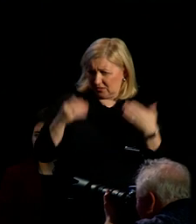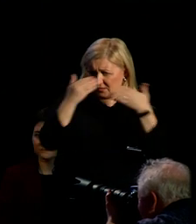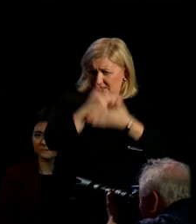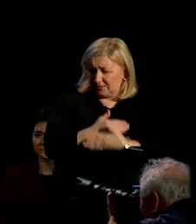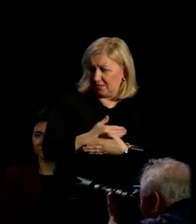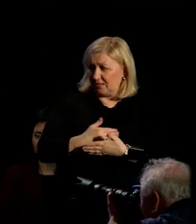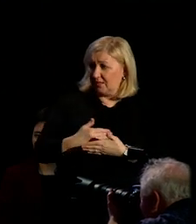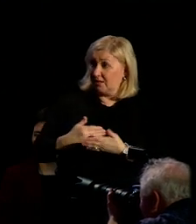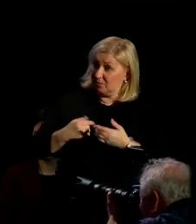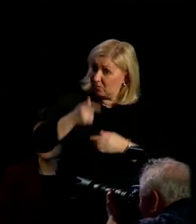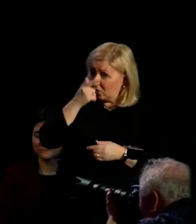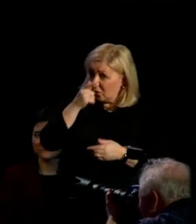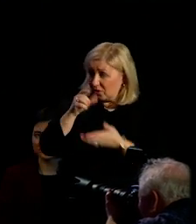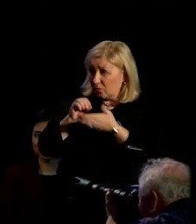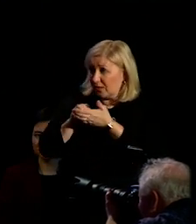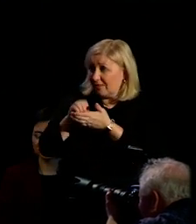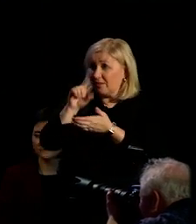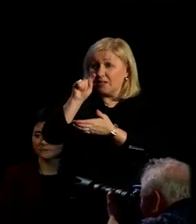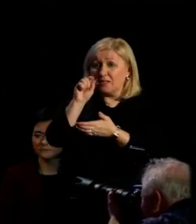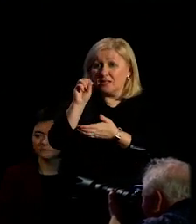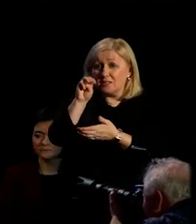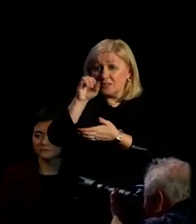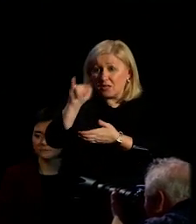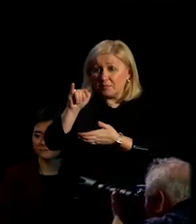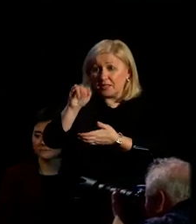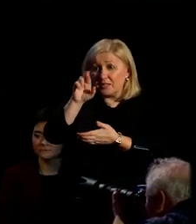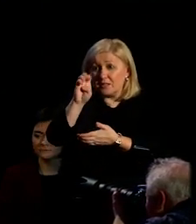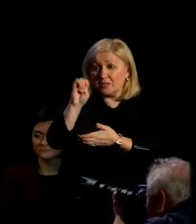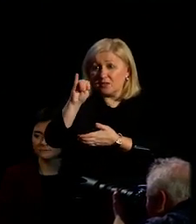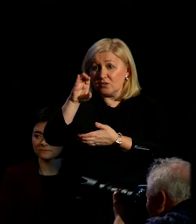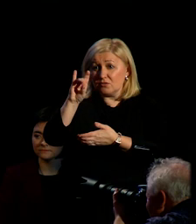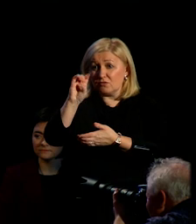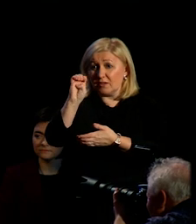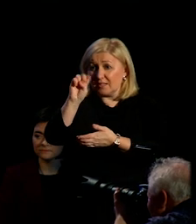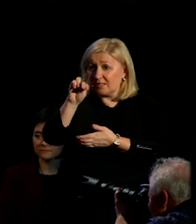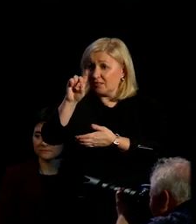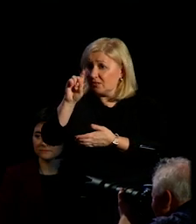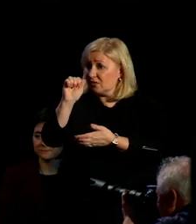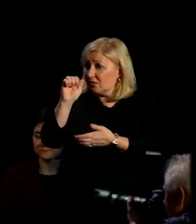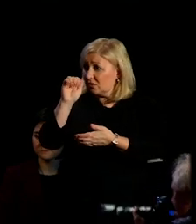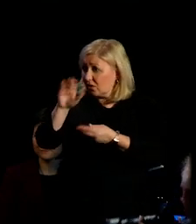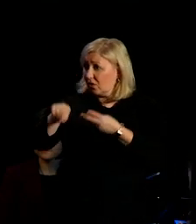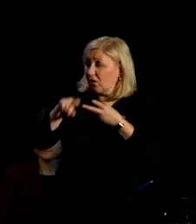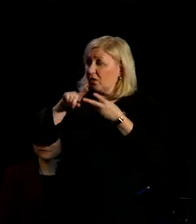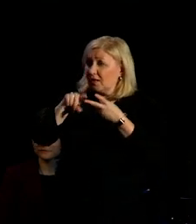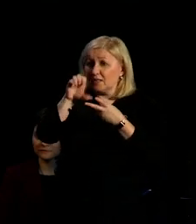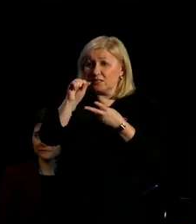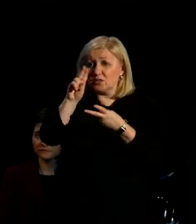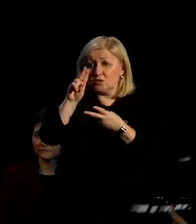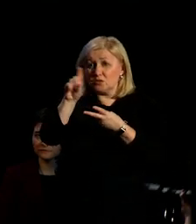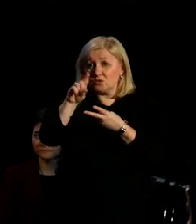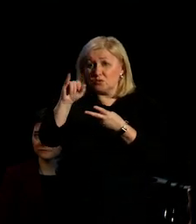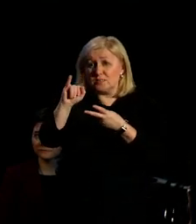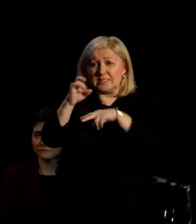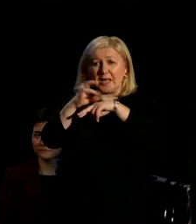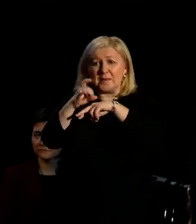Susie Diamond with us this evening, and with them Kinga Pashko, whose family received the honour of Righteous Among Nations for